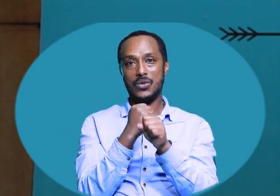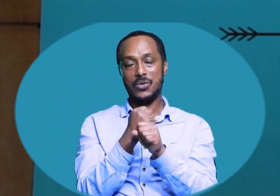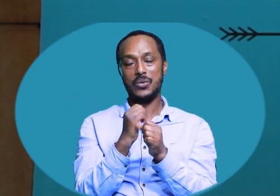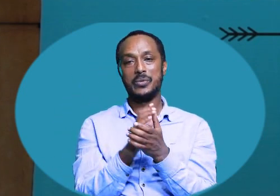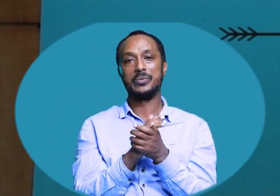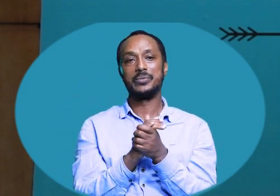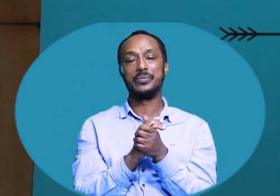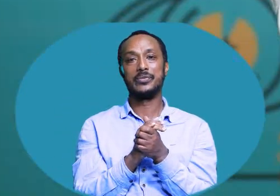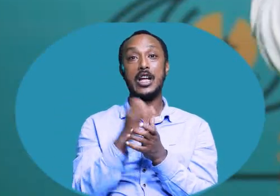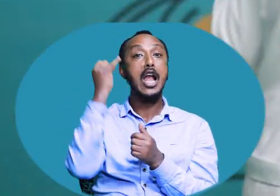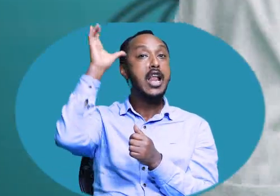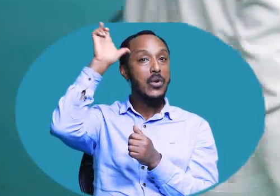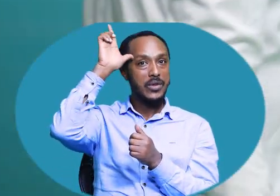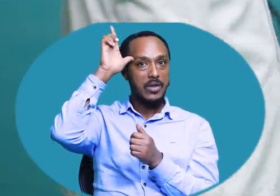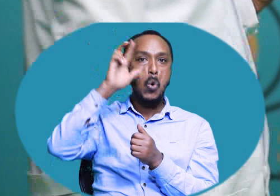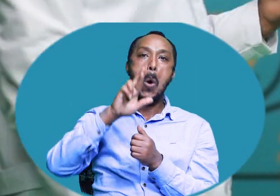nitric acid.